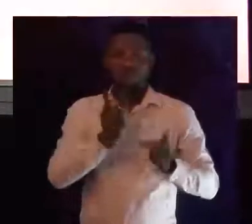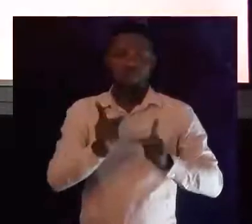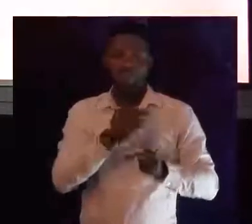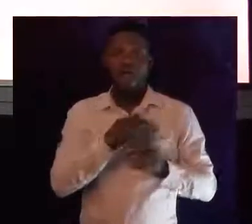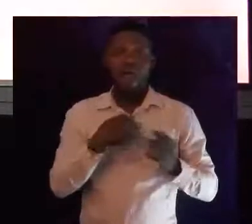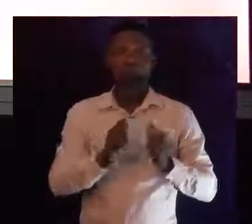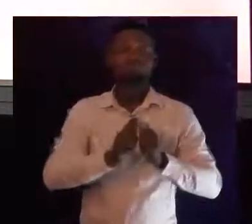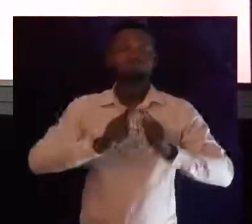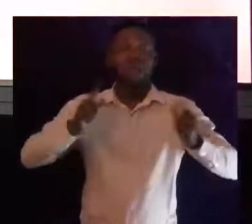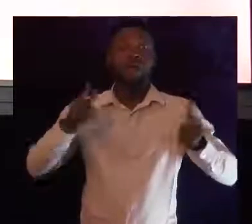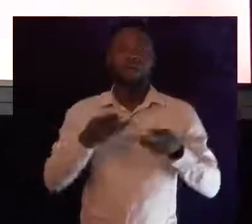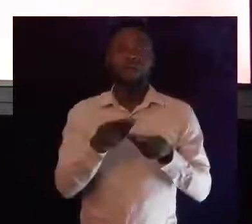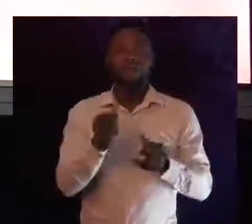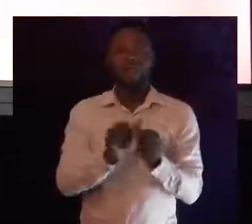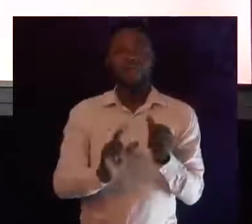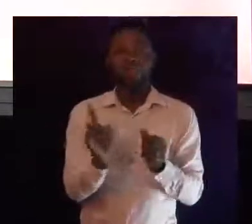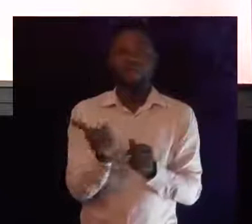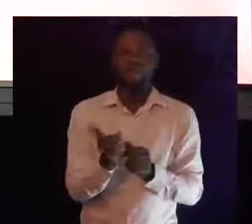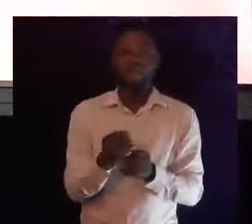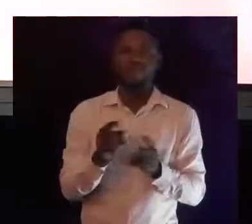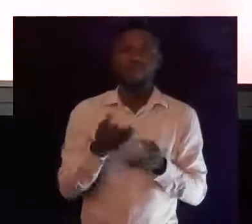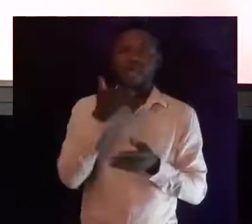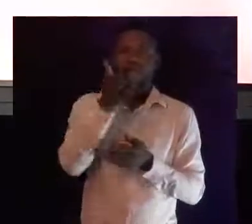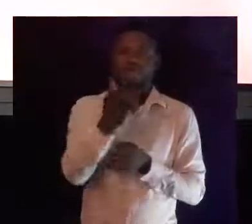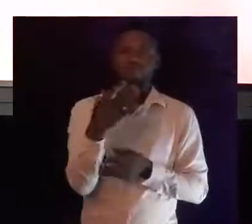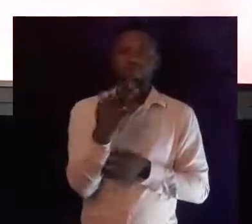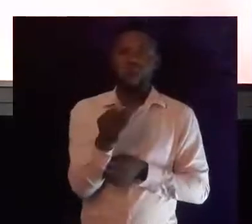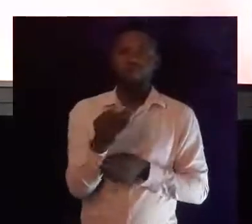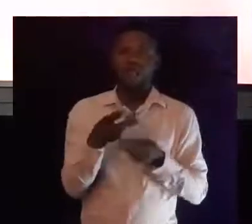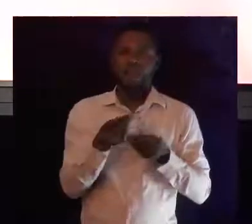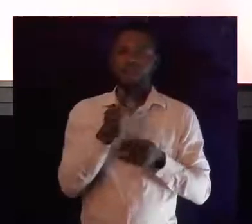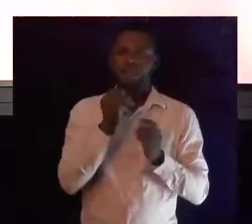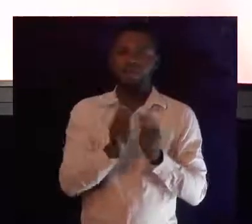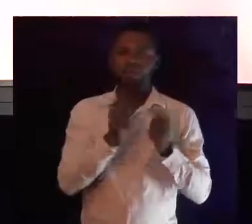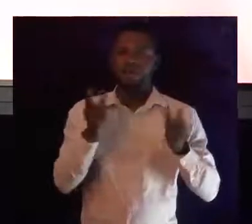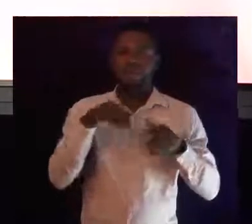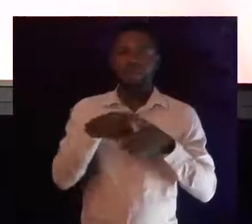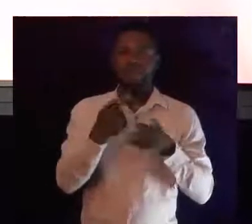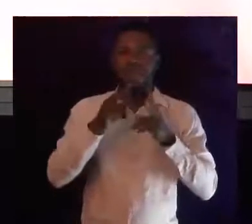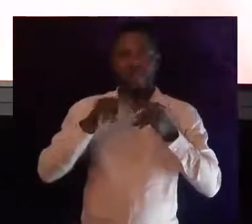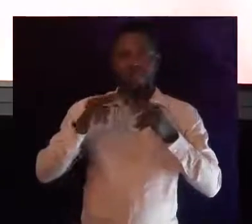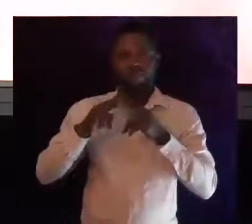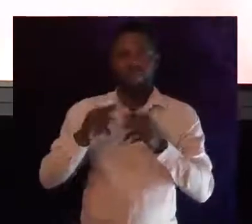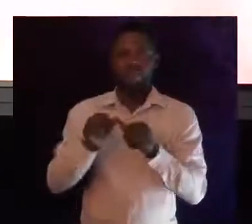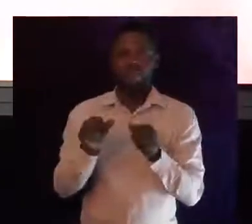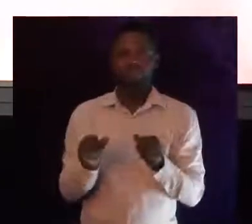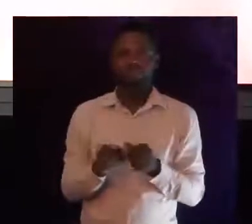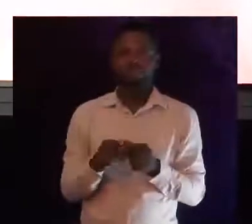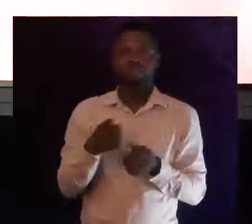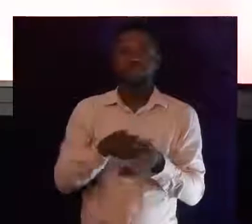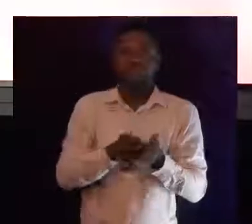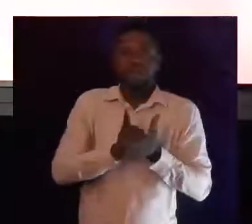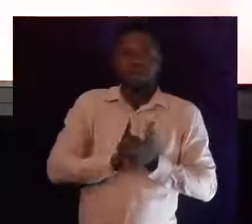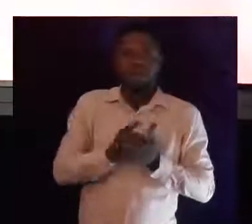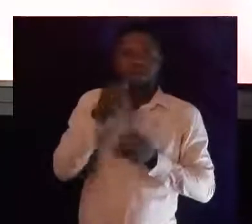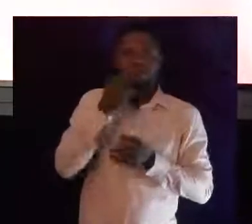have land everywhere. So availability of land is greater in the rural areas. Next